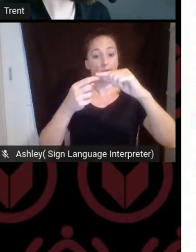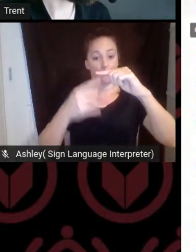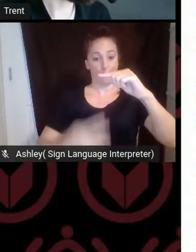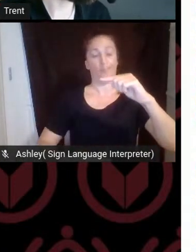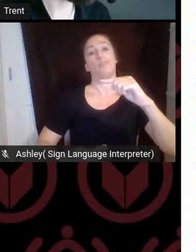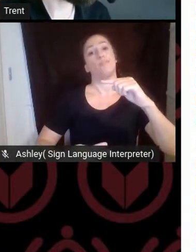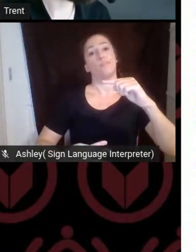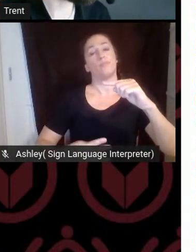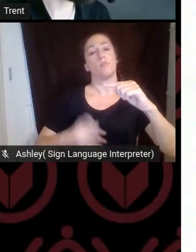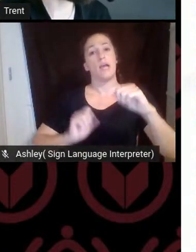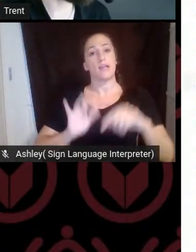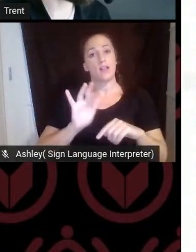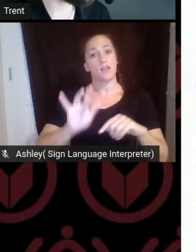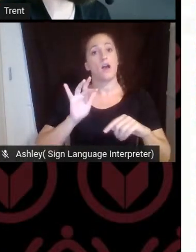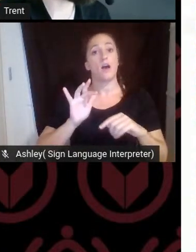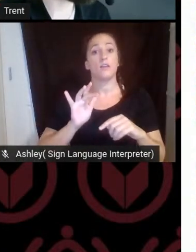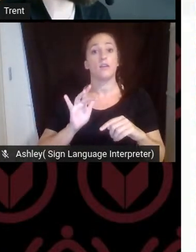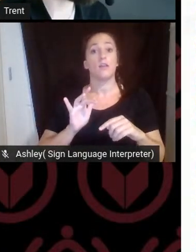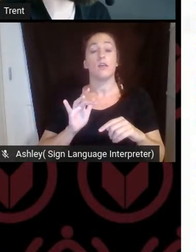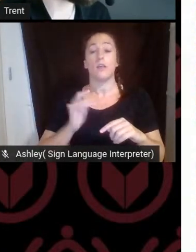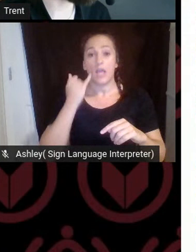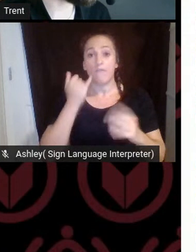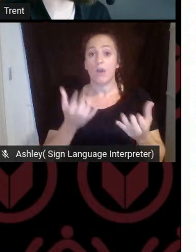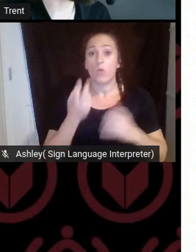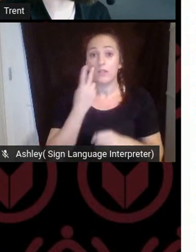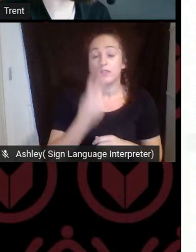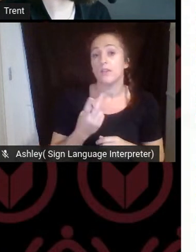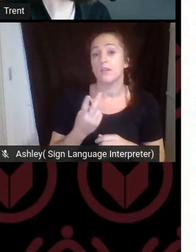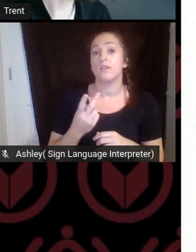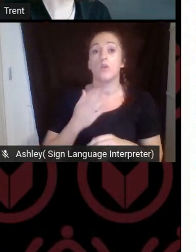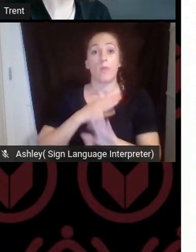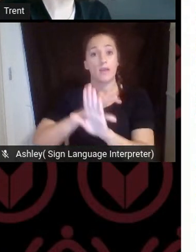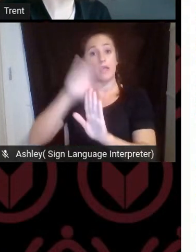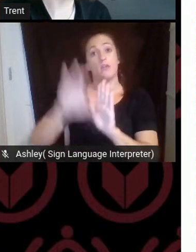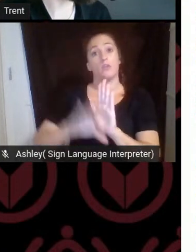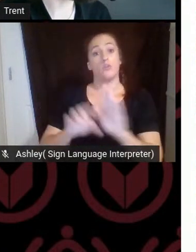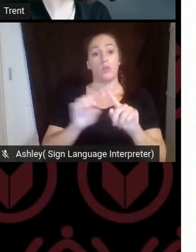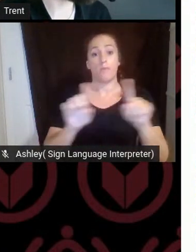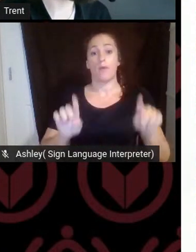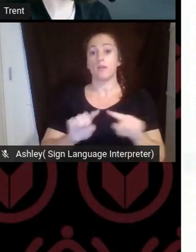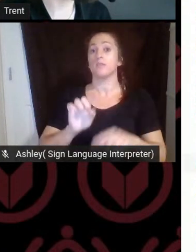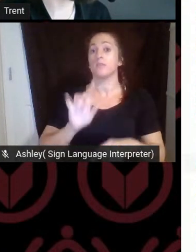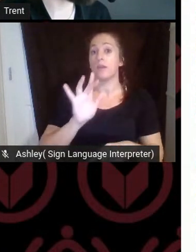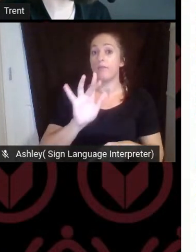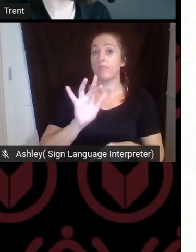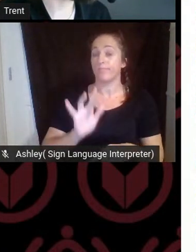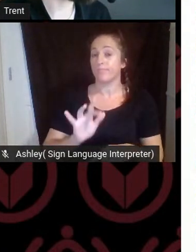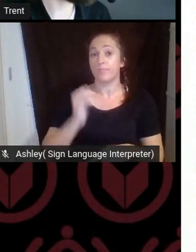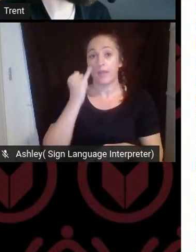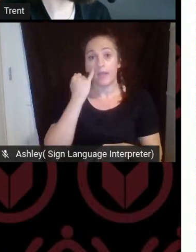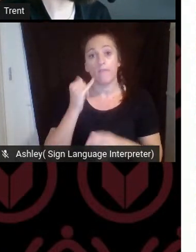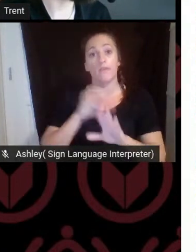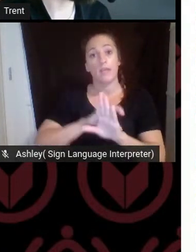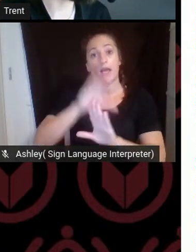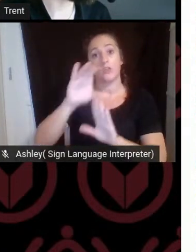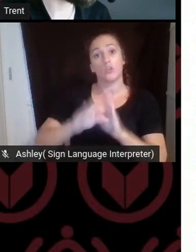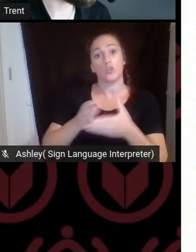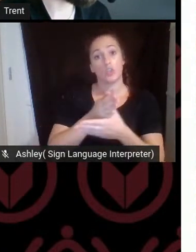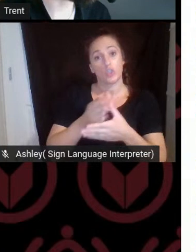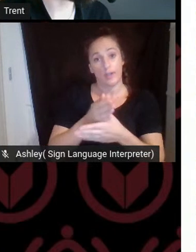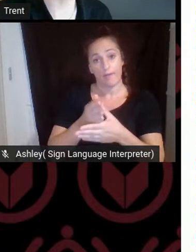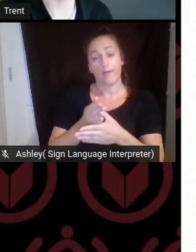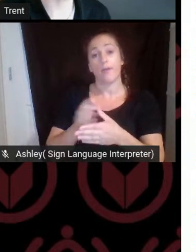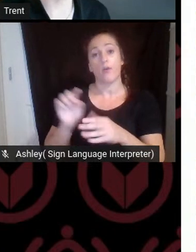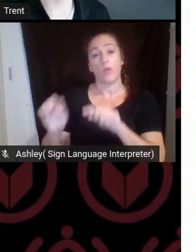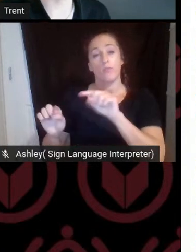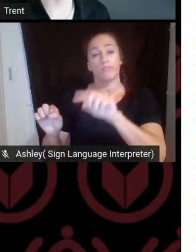things appear on my calendar if I just check the boxes. So to share calendars with others, you can click on